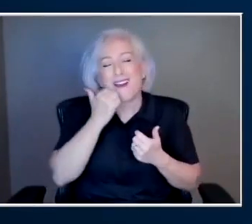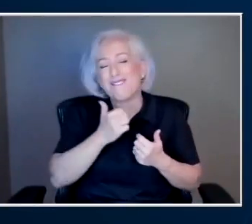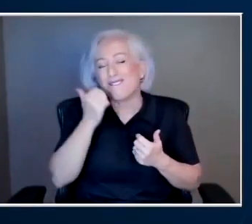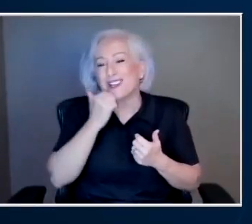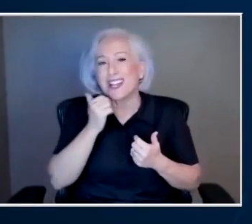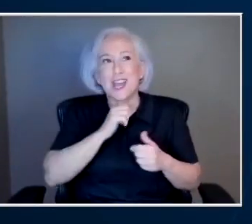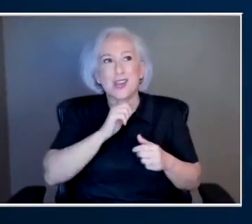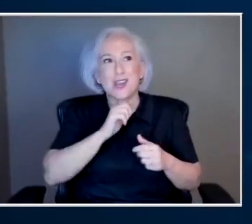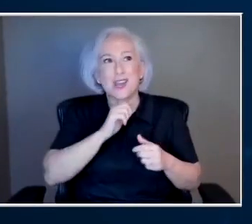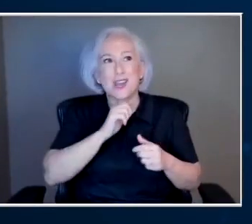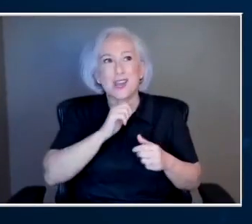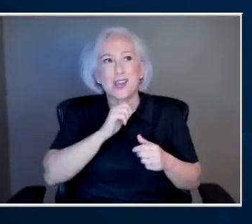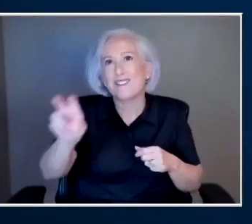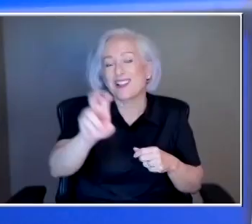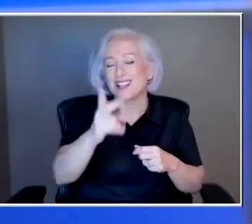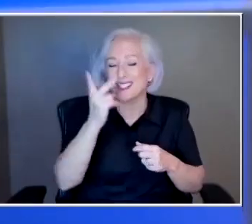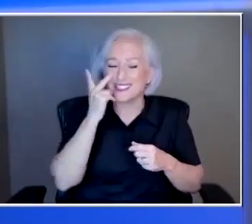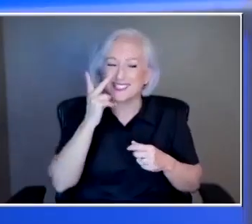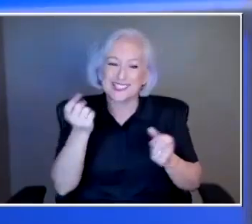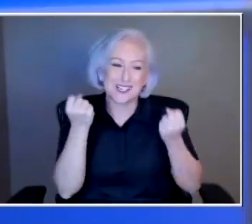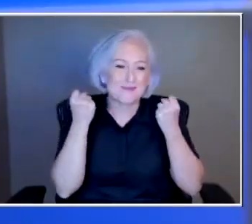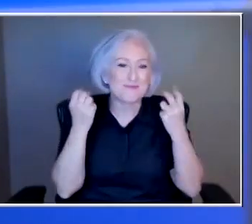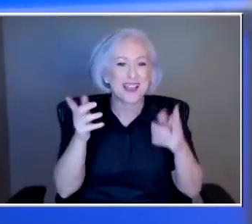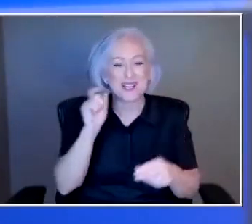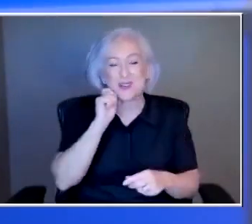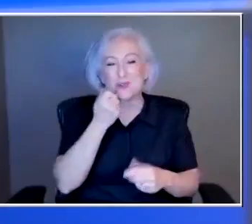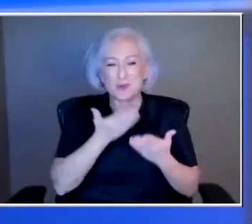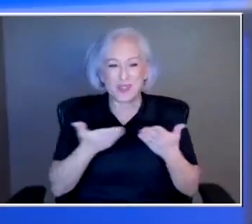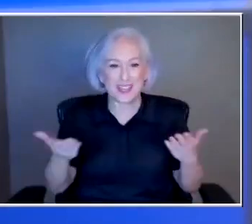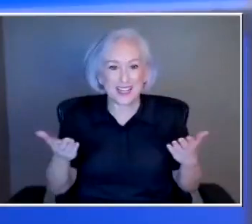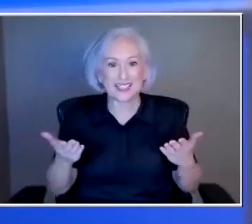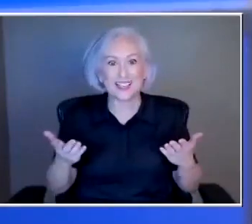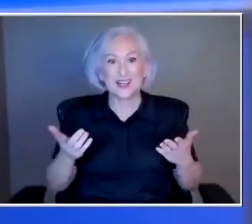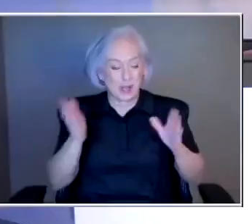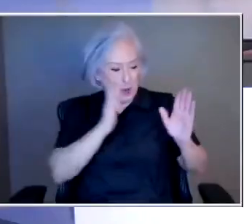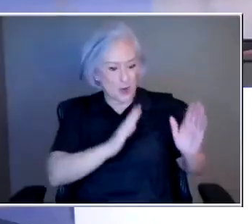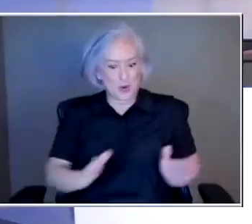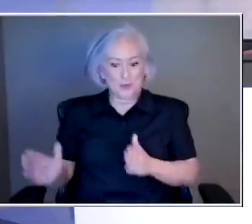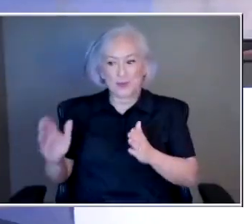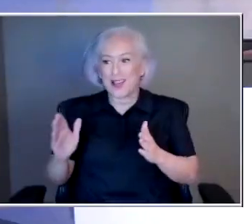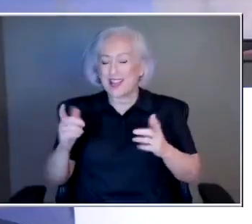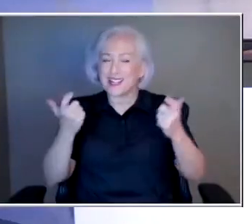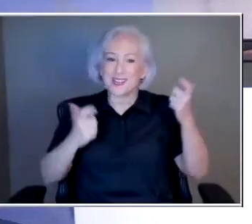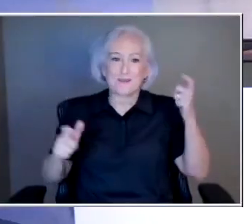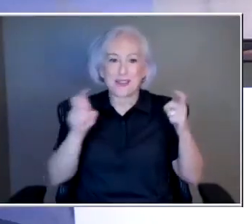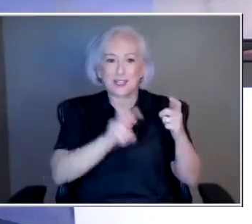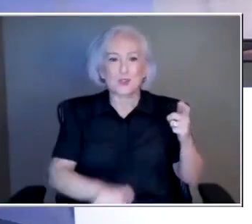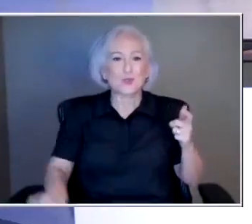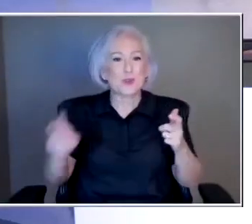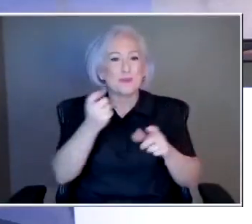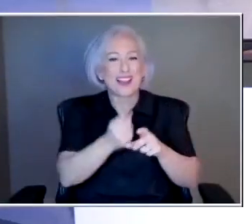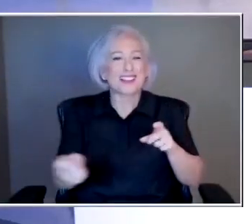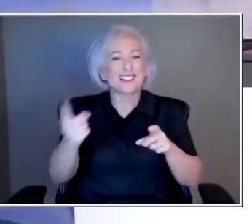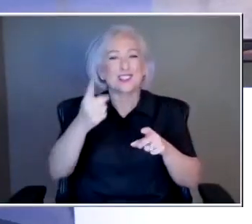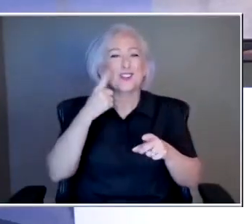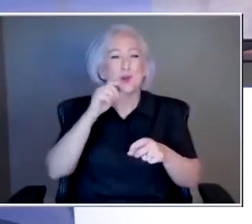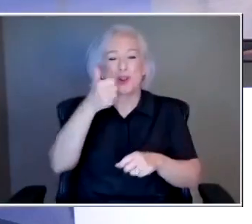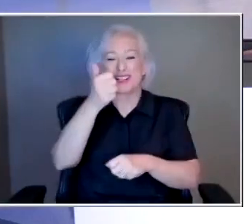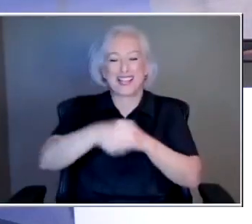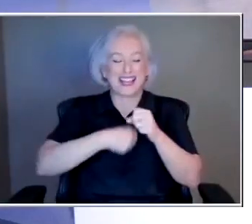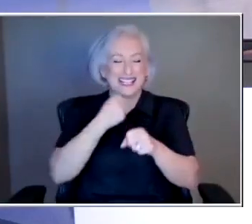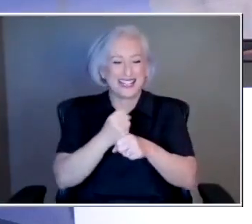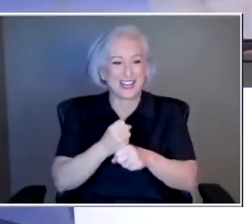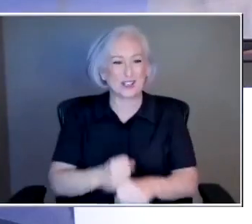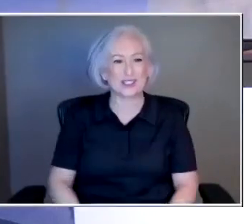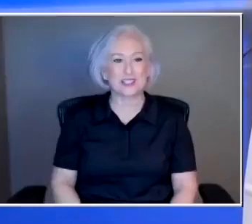places. And we're planning a big one for my 10-year next year. What are some of the options? Our number one option